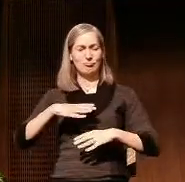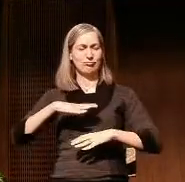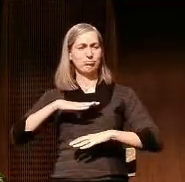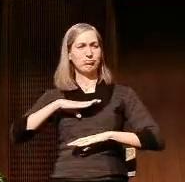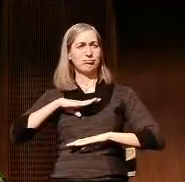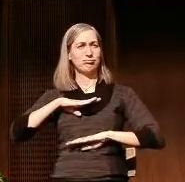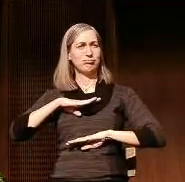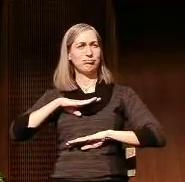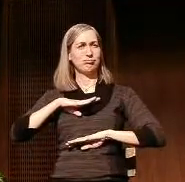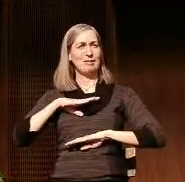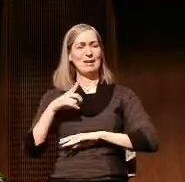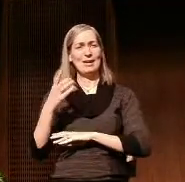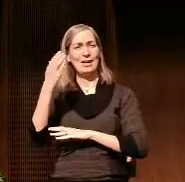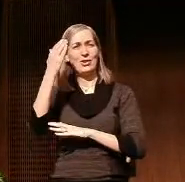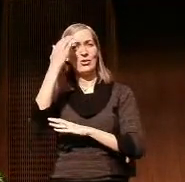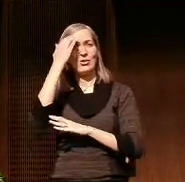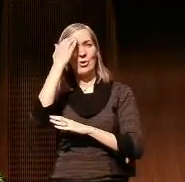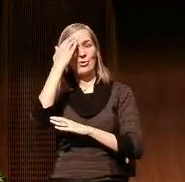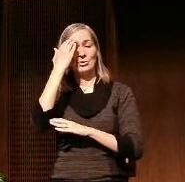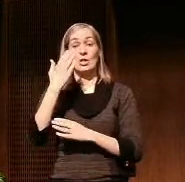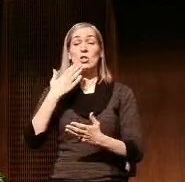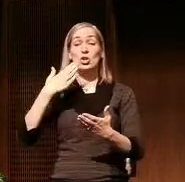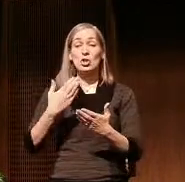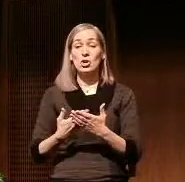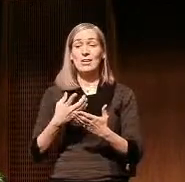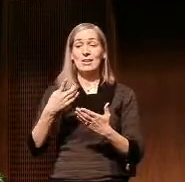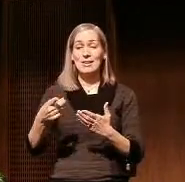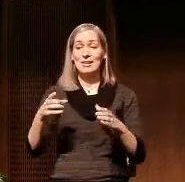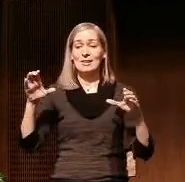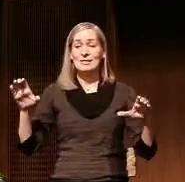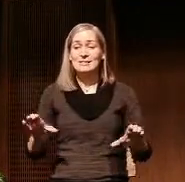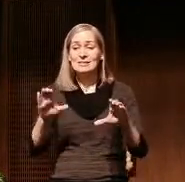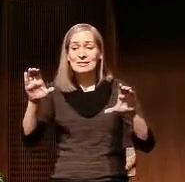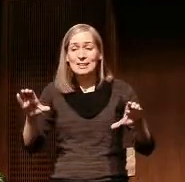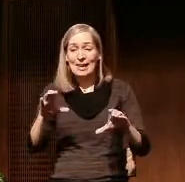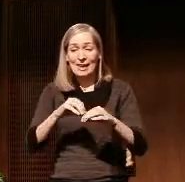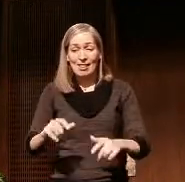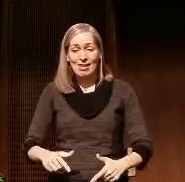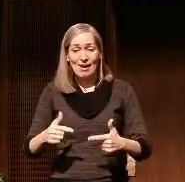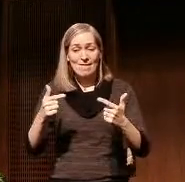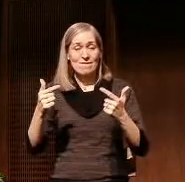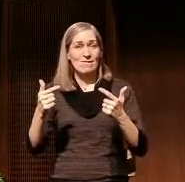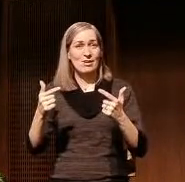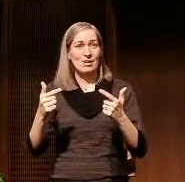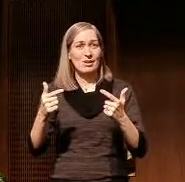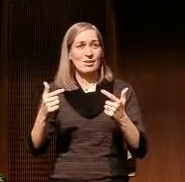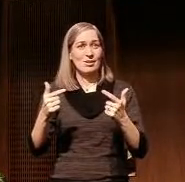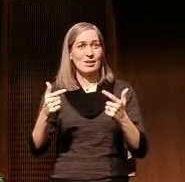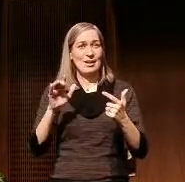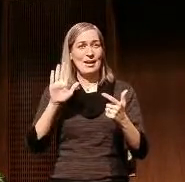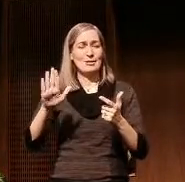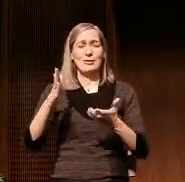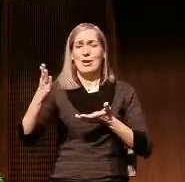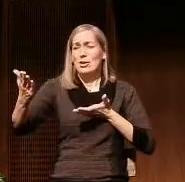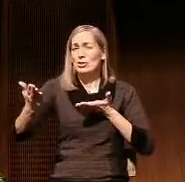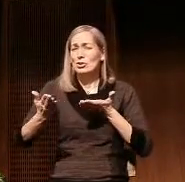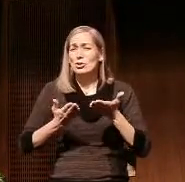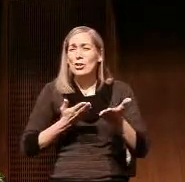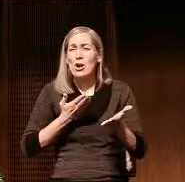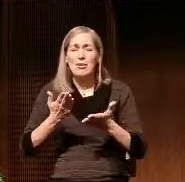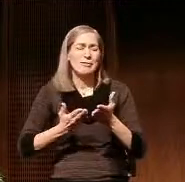knowing that the good that he has accomplished in life and the deeds of